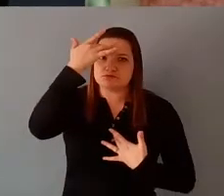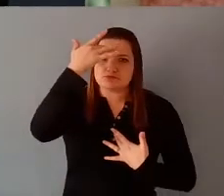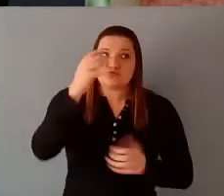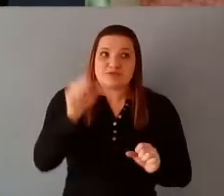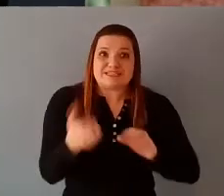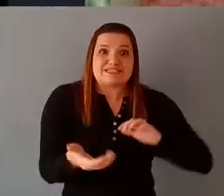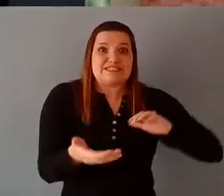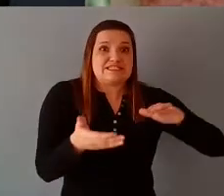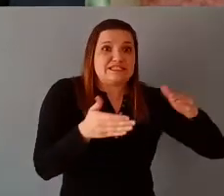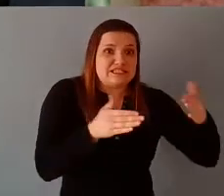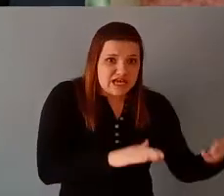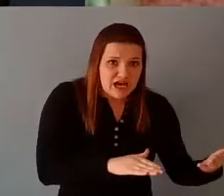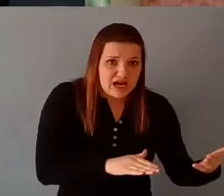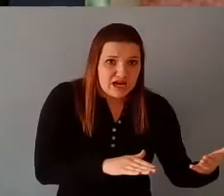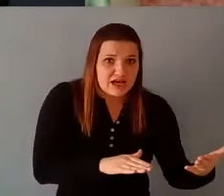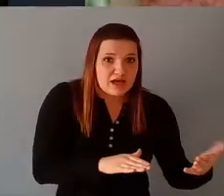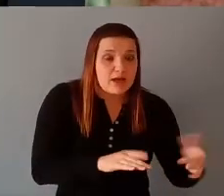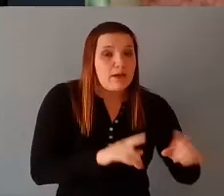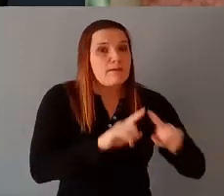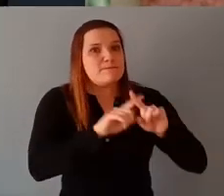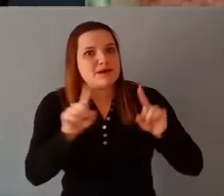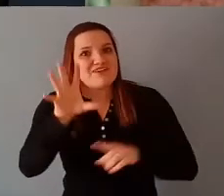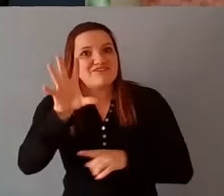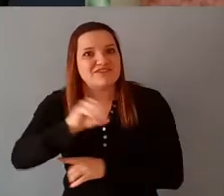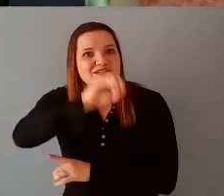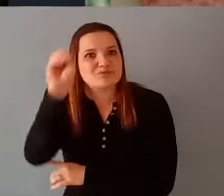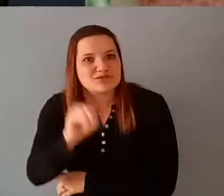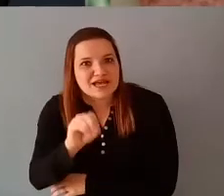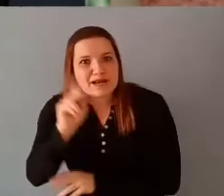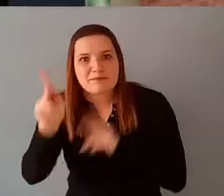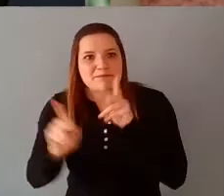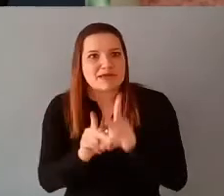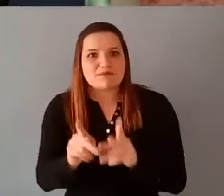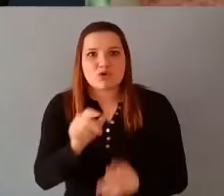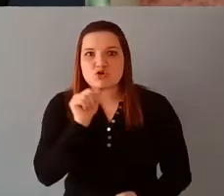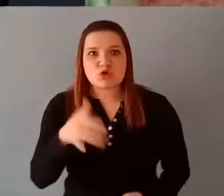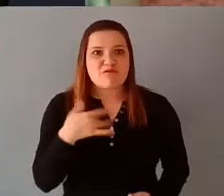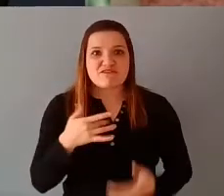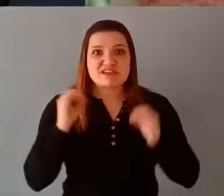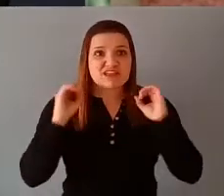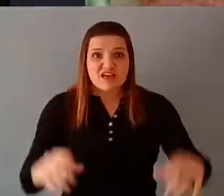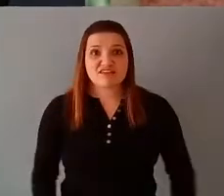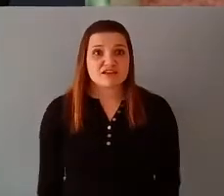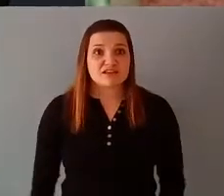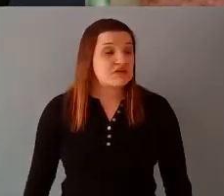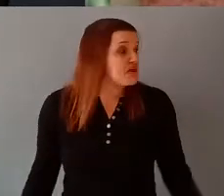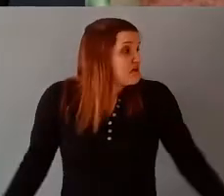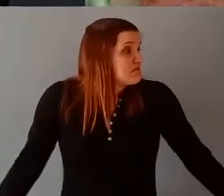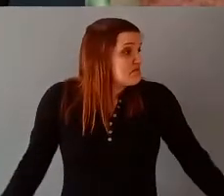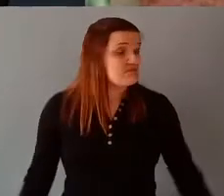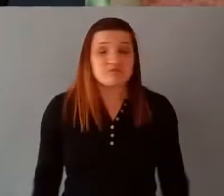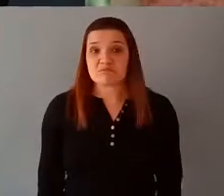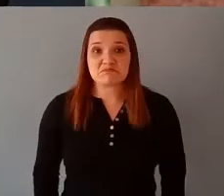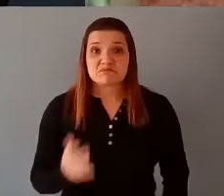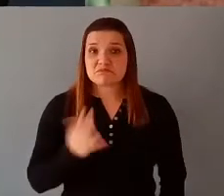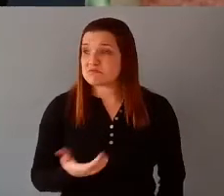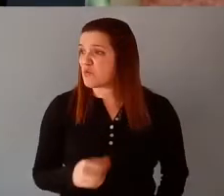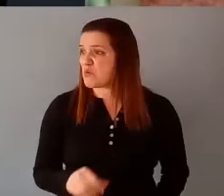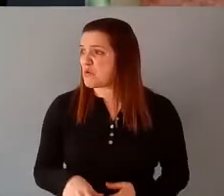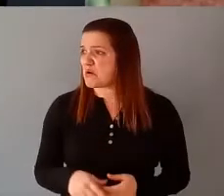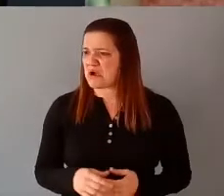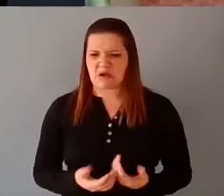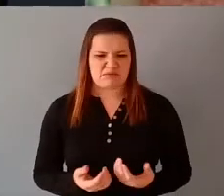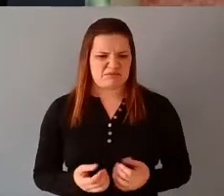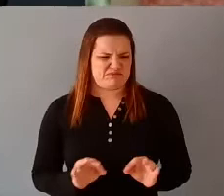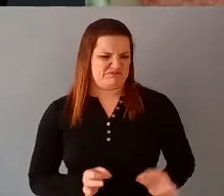it. But about 50% of the population doesn't feel any symptoms at all, or such mild symptoms that they